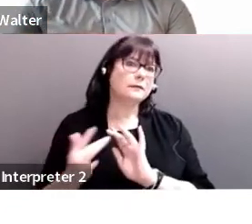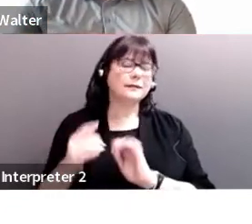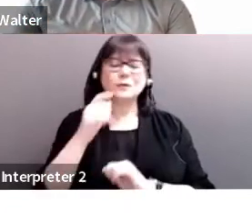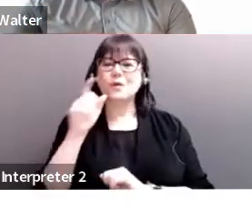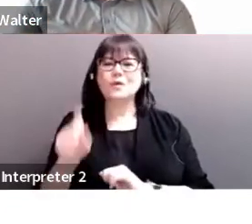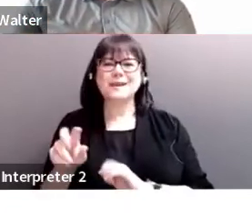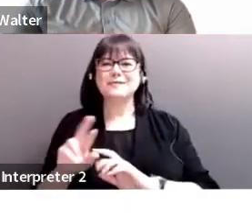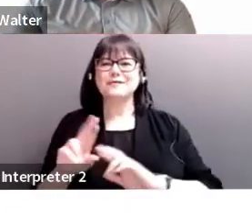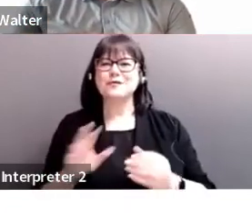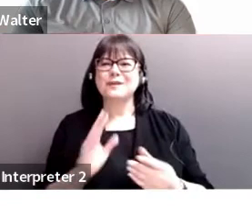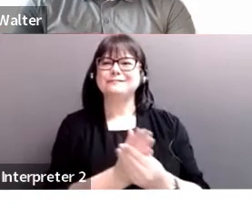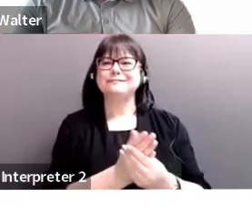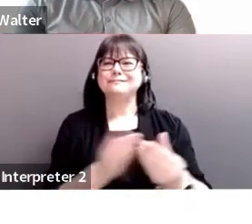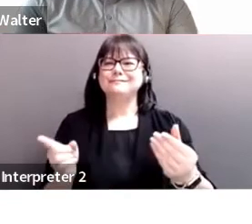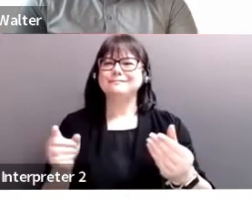for success.